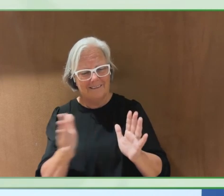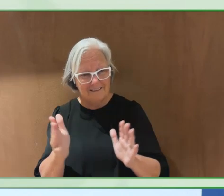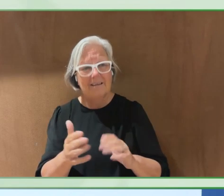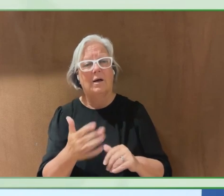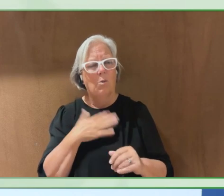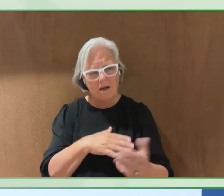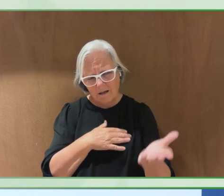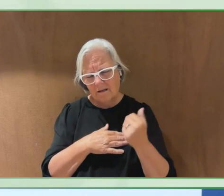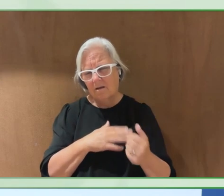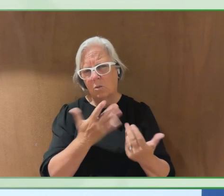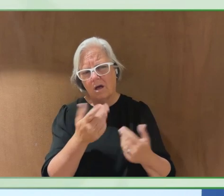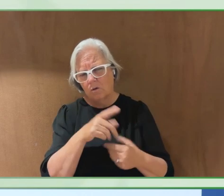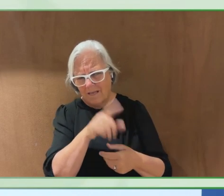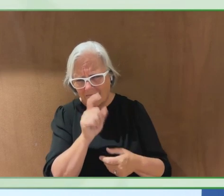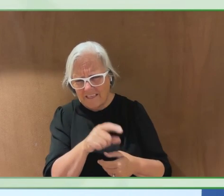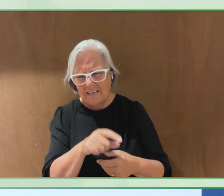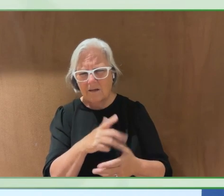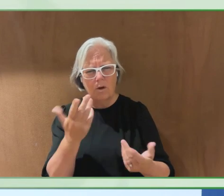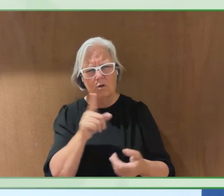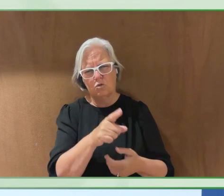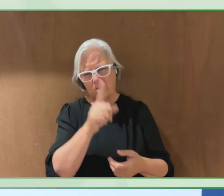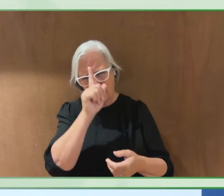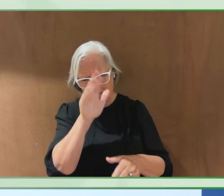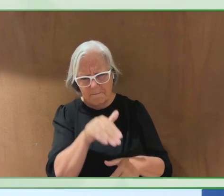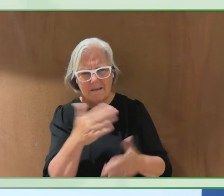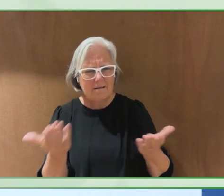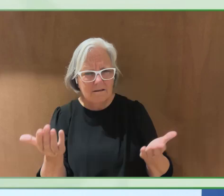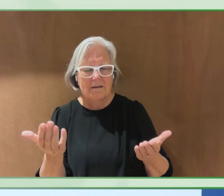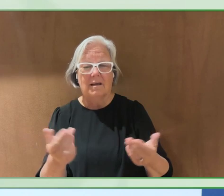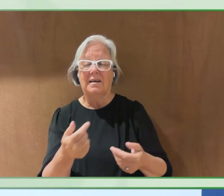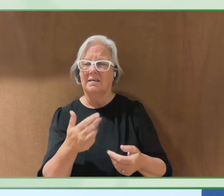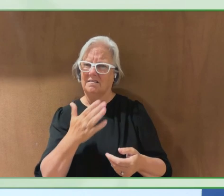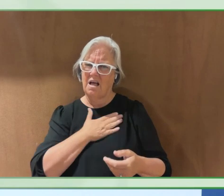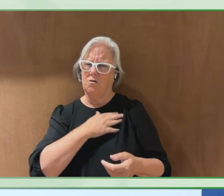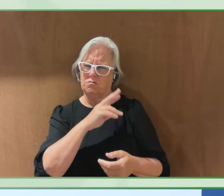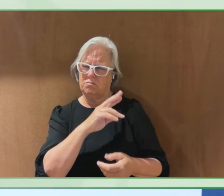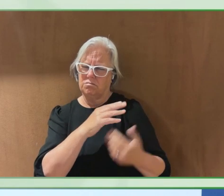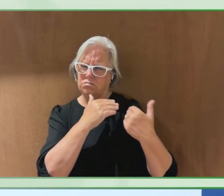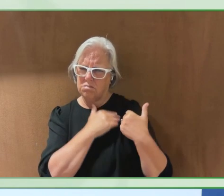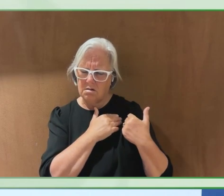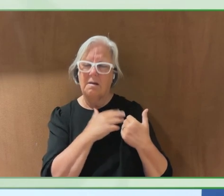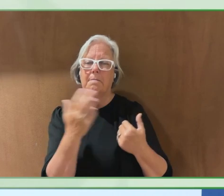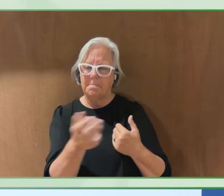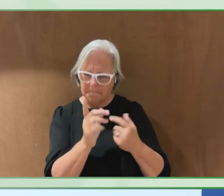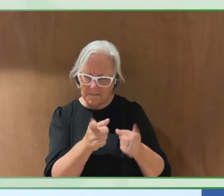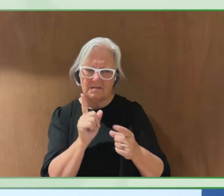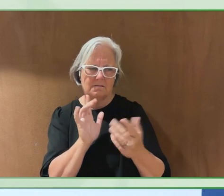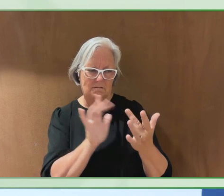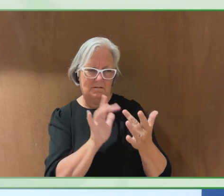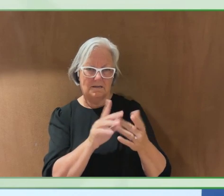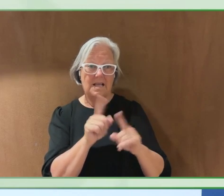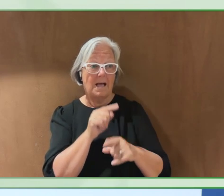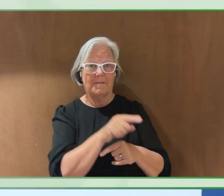expectations, because we believe that it's our responsibility to be in touch with our clients after the job activation